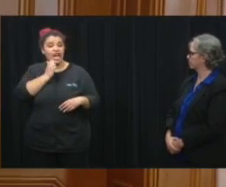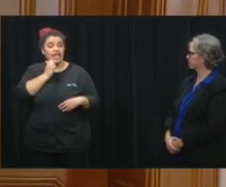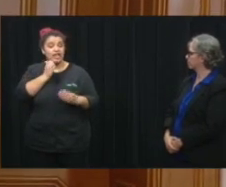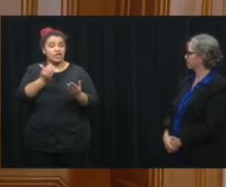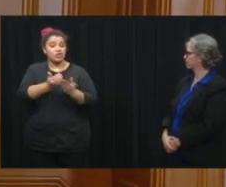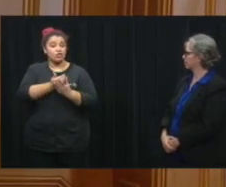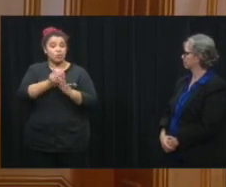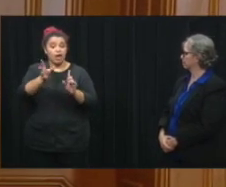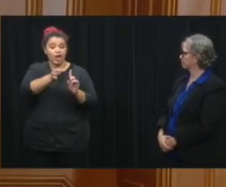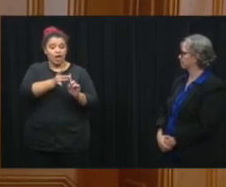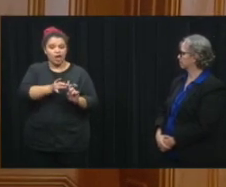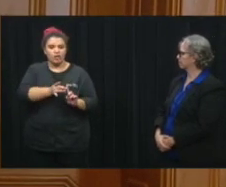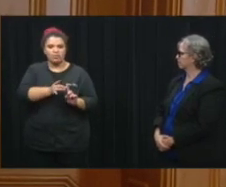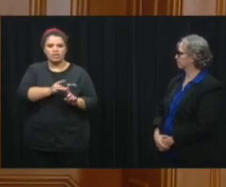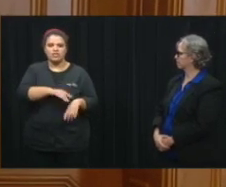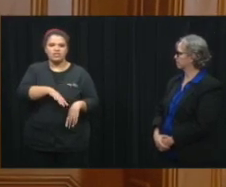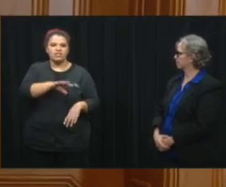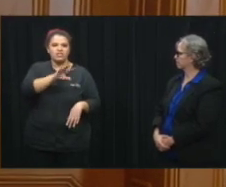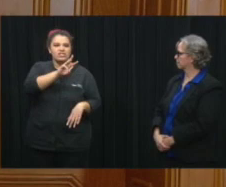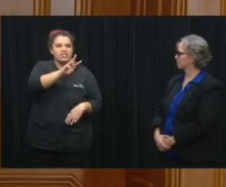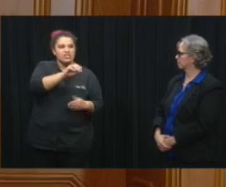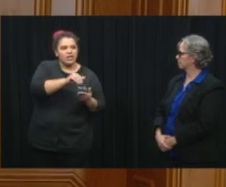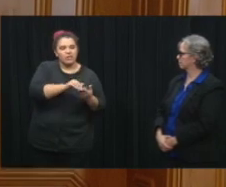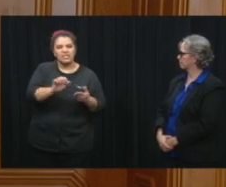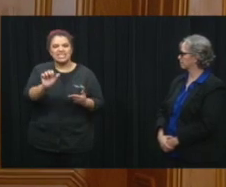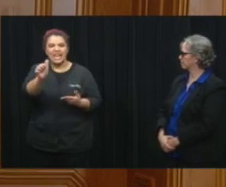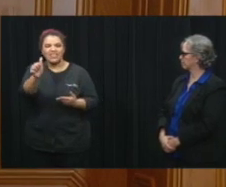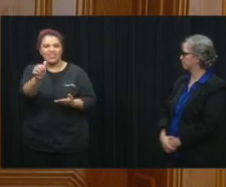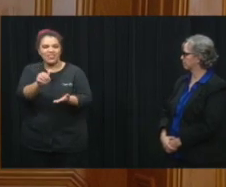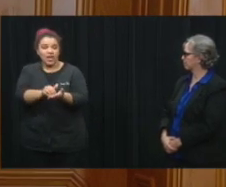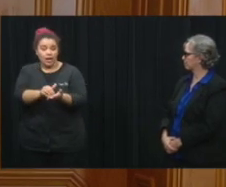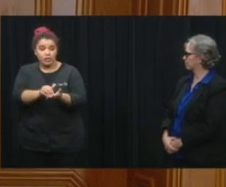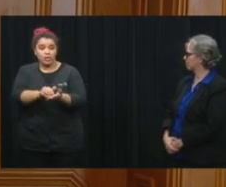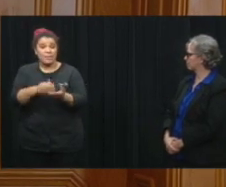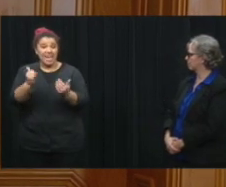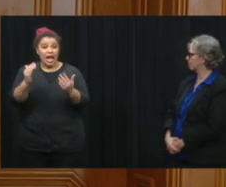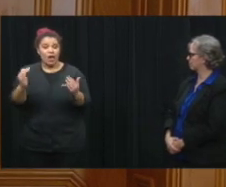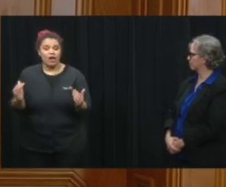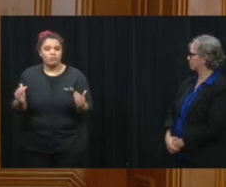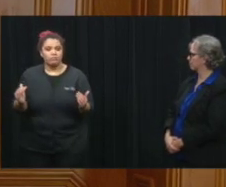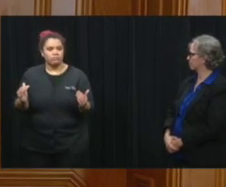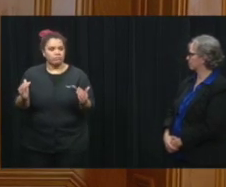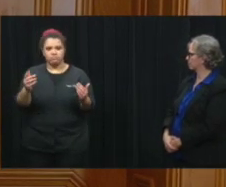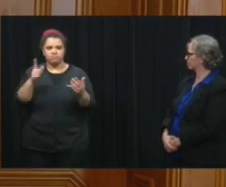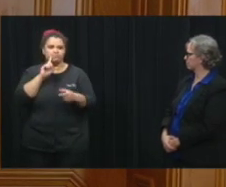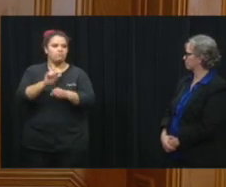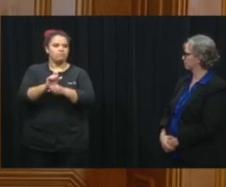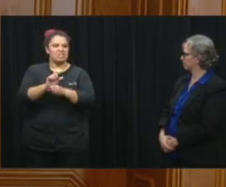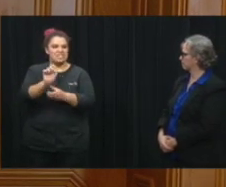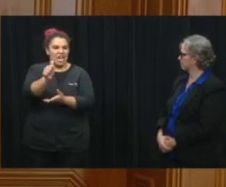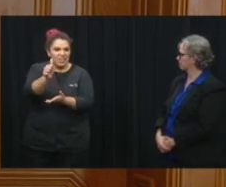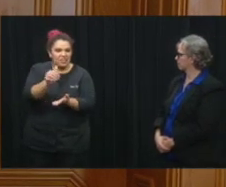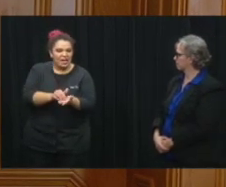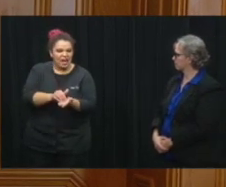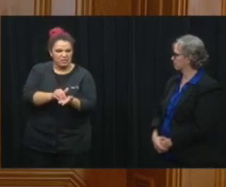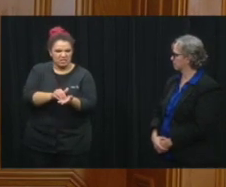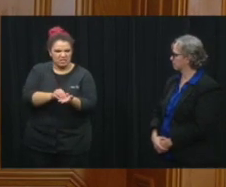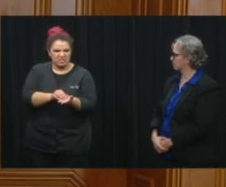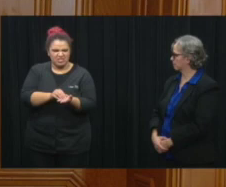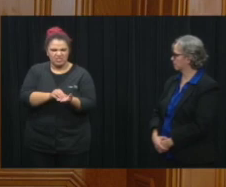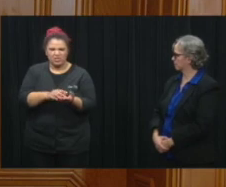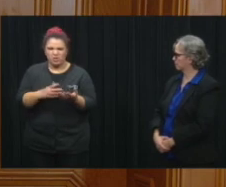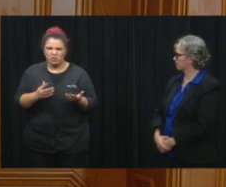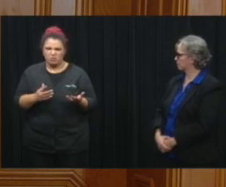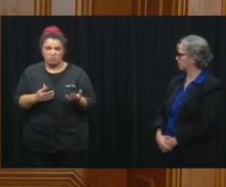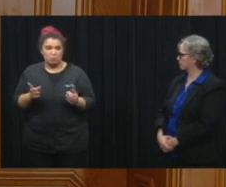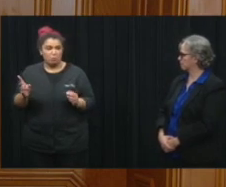day, weeks out. Now that number's been bumped up to 10,000. What do you say to